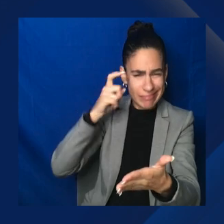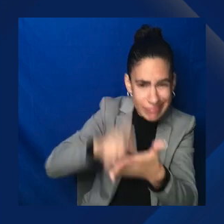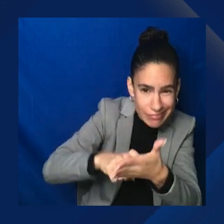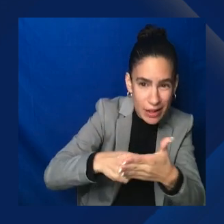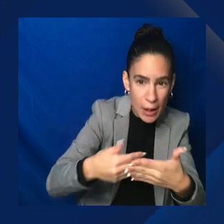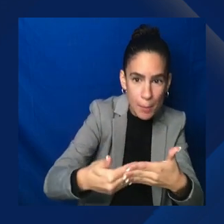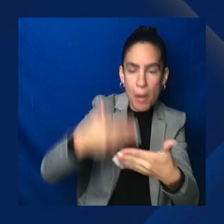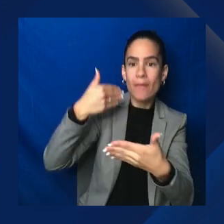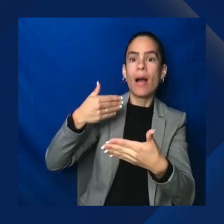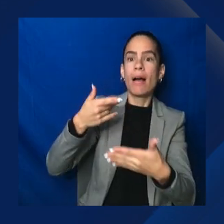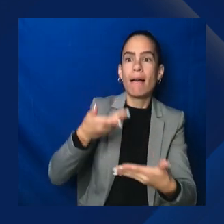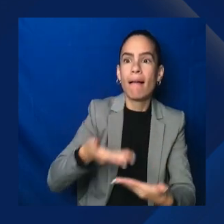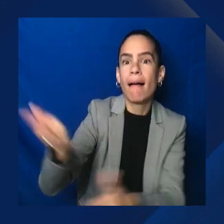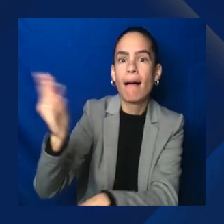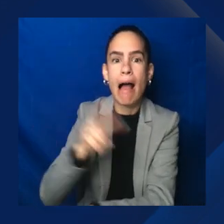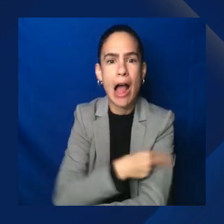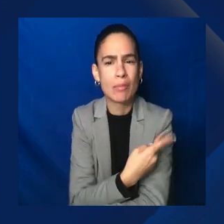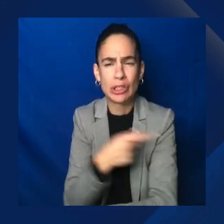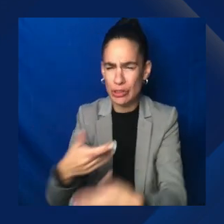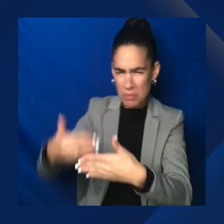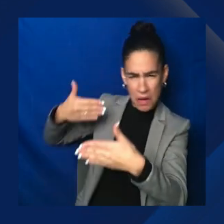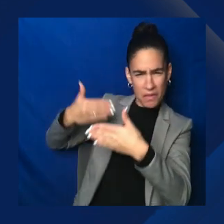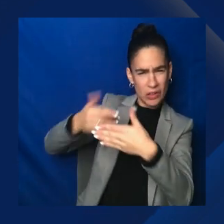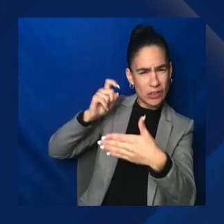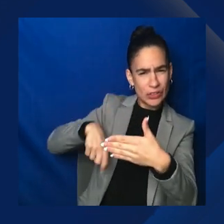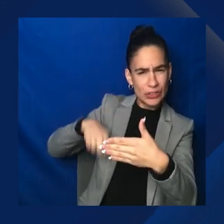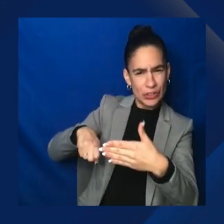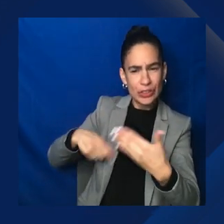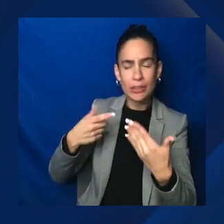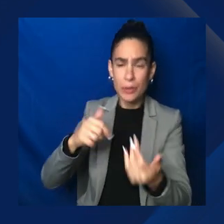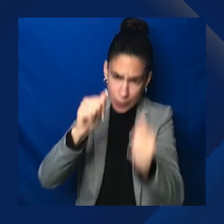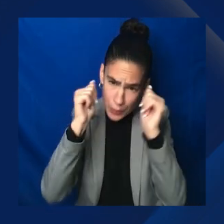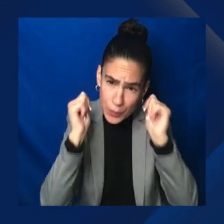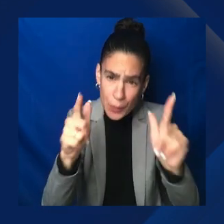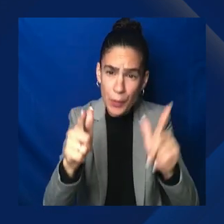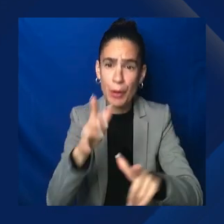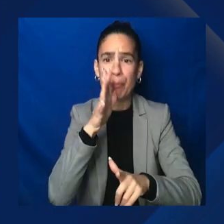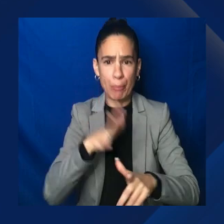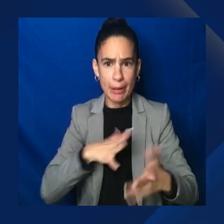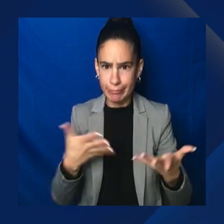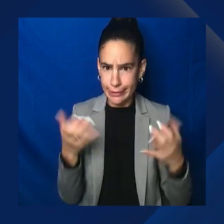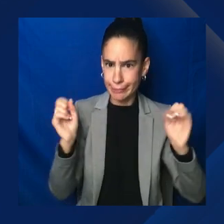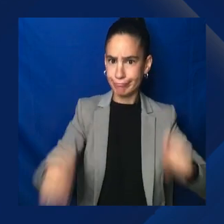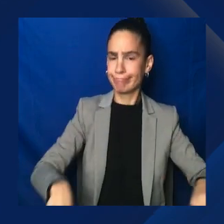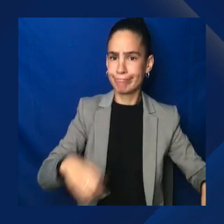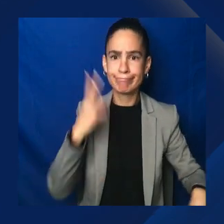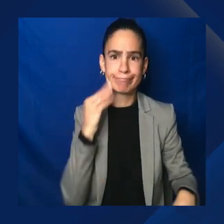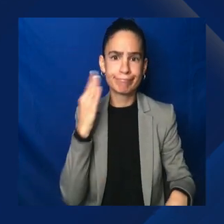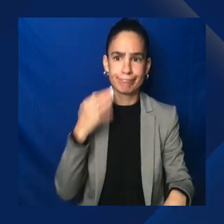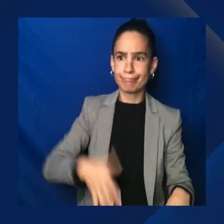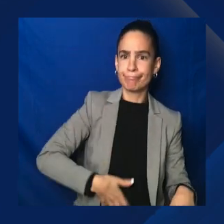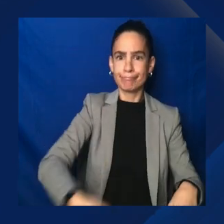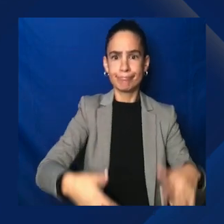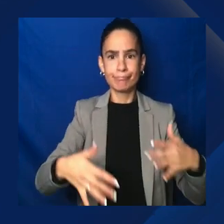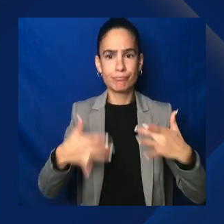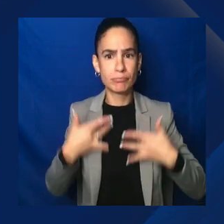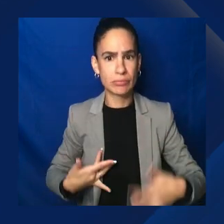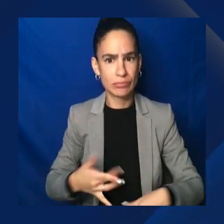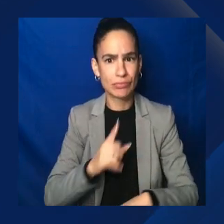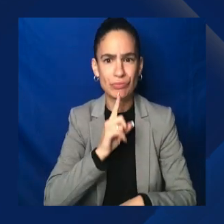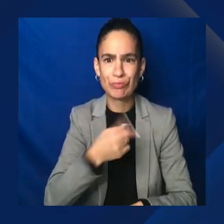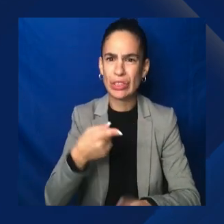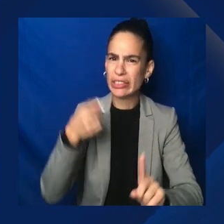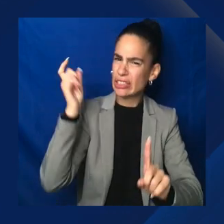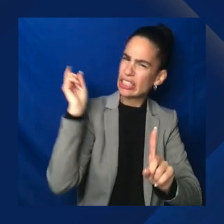at risk for pregnancy-related depression, universal screening should occur during the pregnant and the